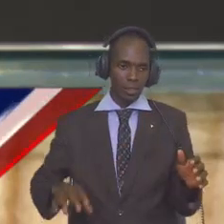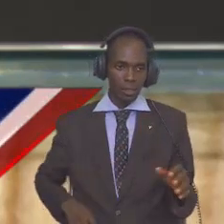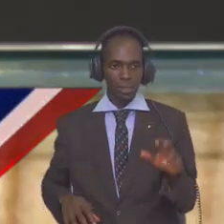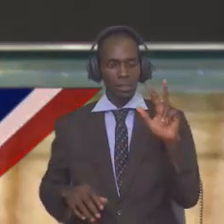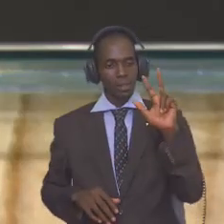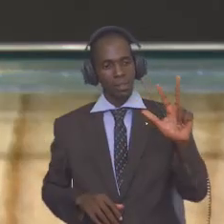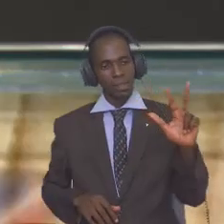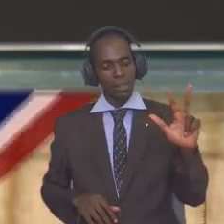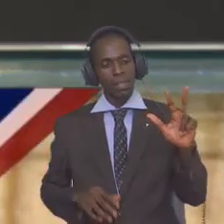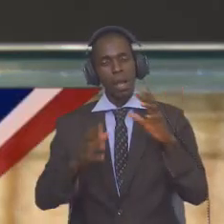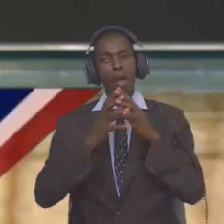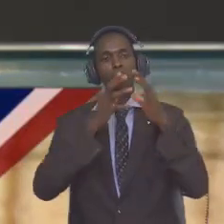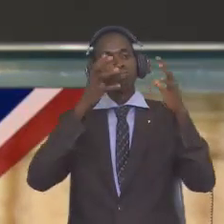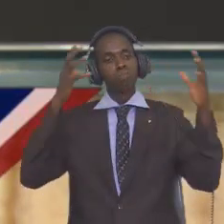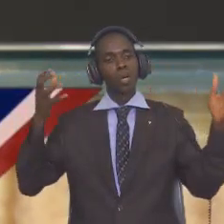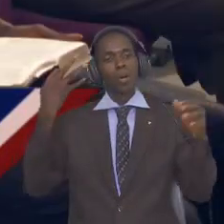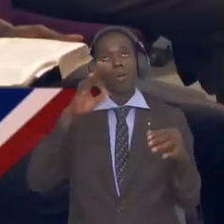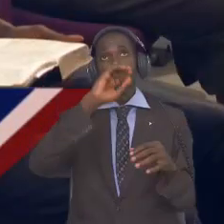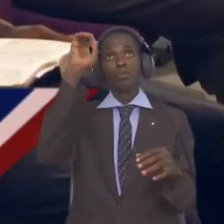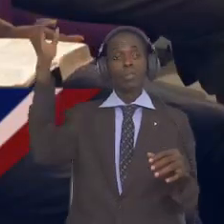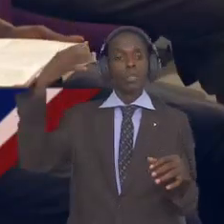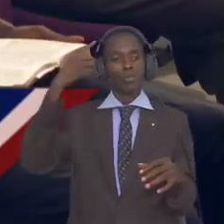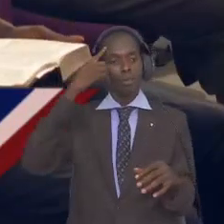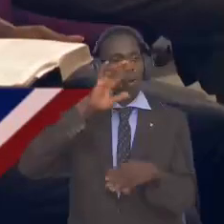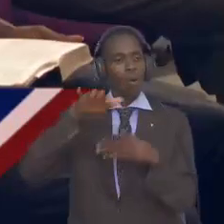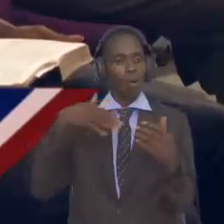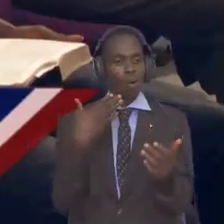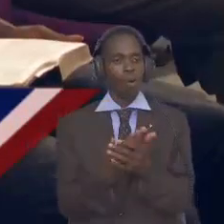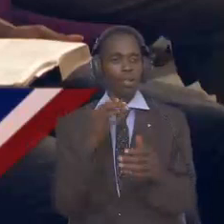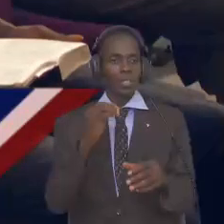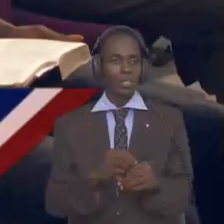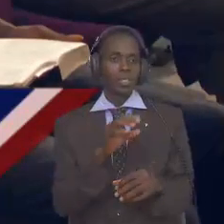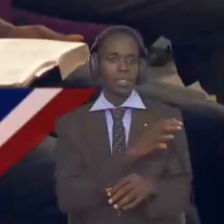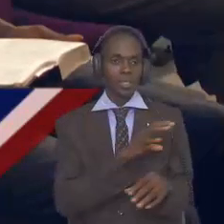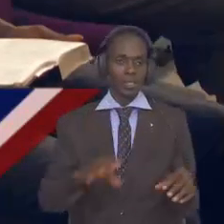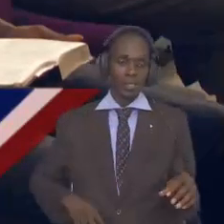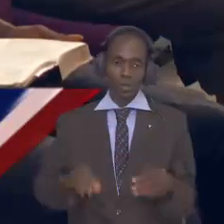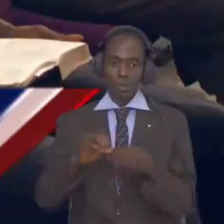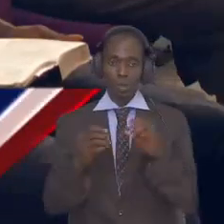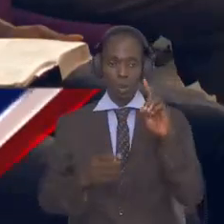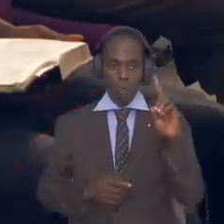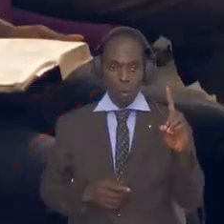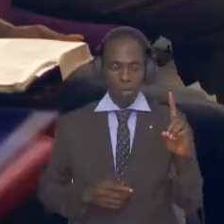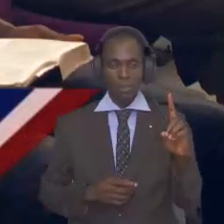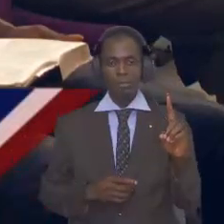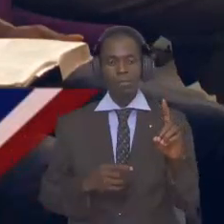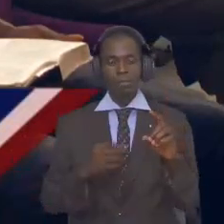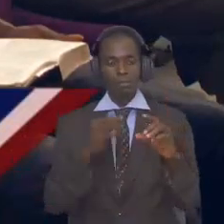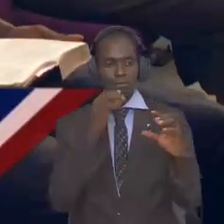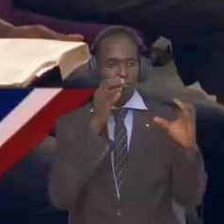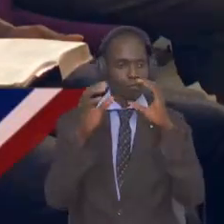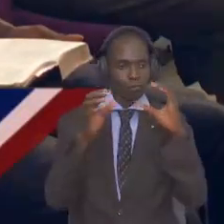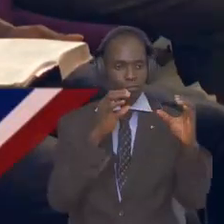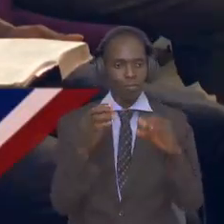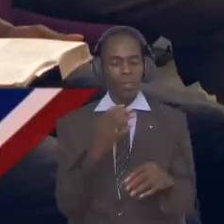grace for all in Christ. Let's look at number one, address and greetings from